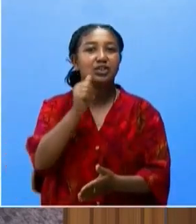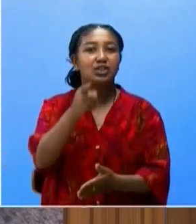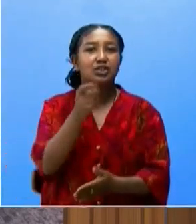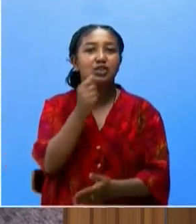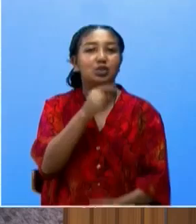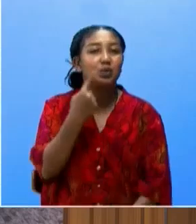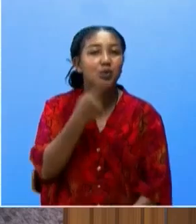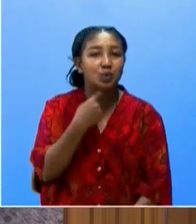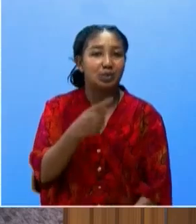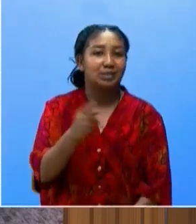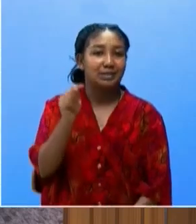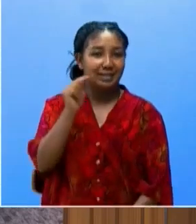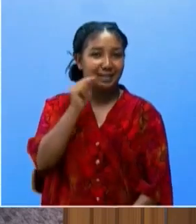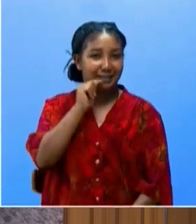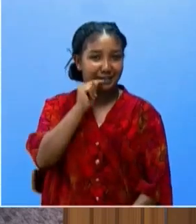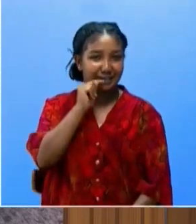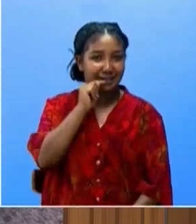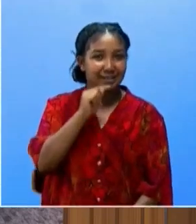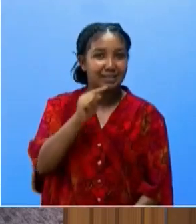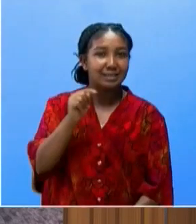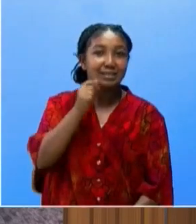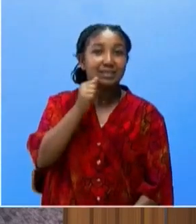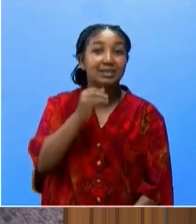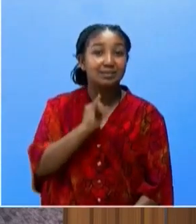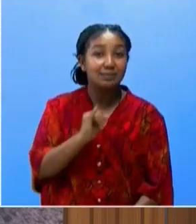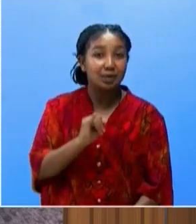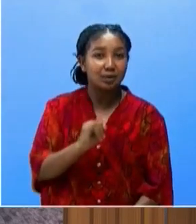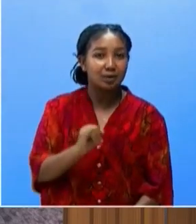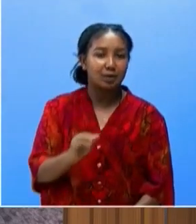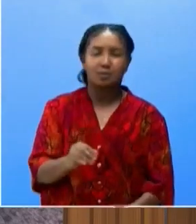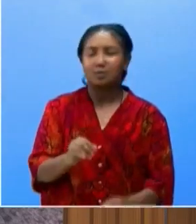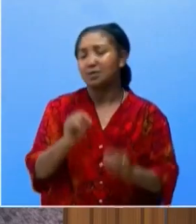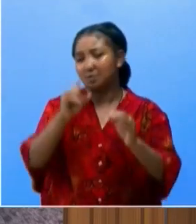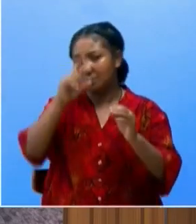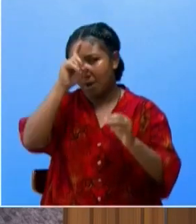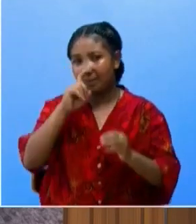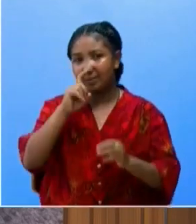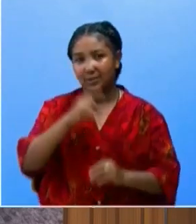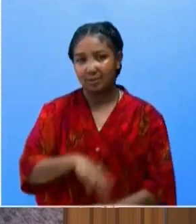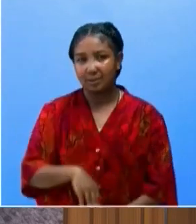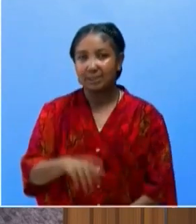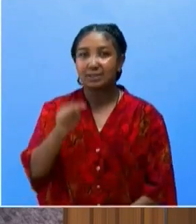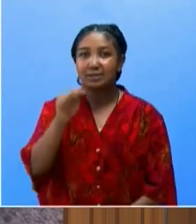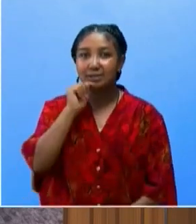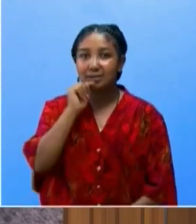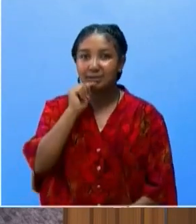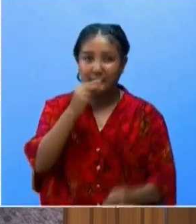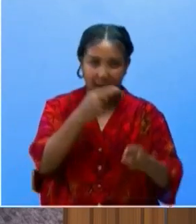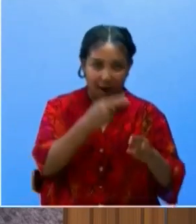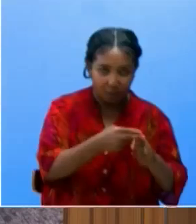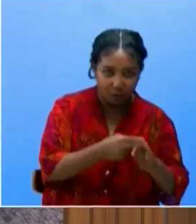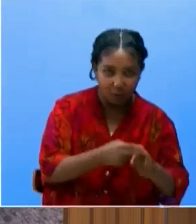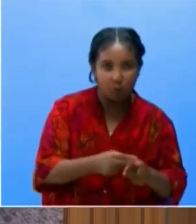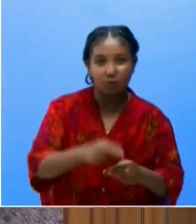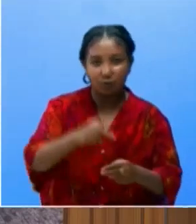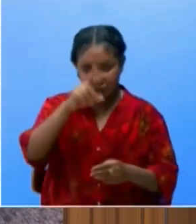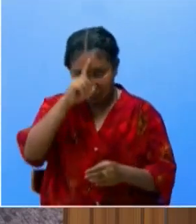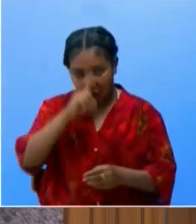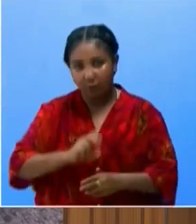is she? Tigist. She is what? Smart. Tigist. Noun. Smart.